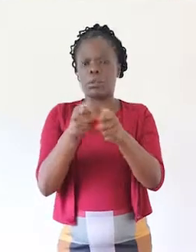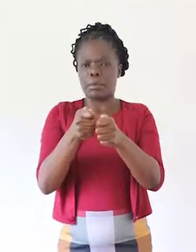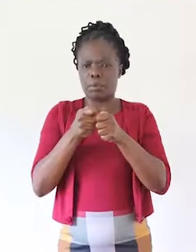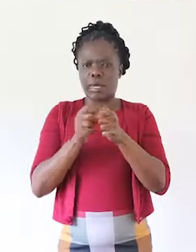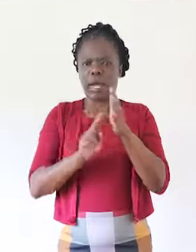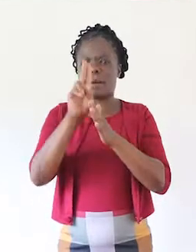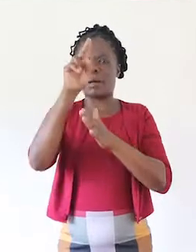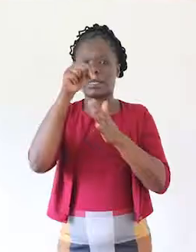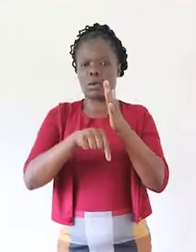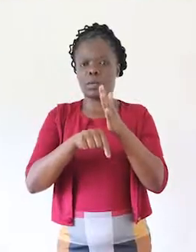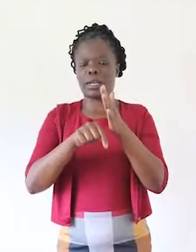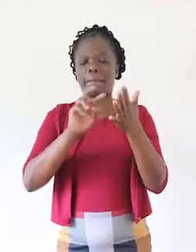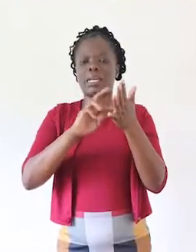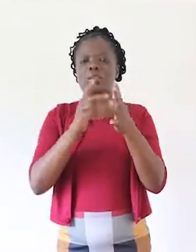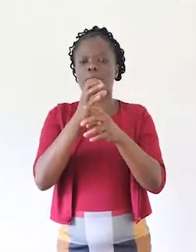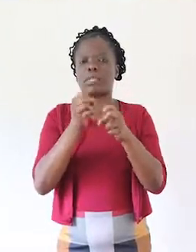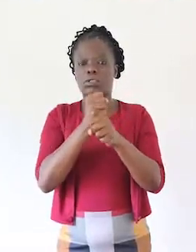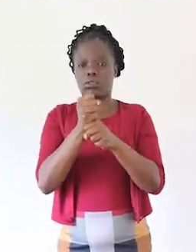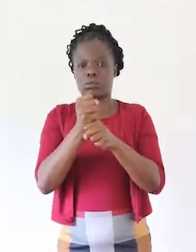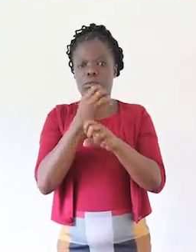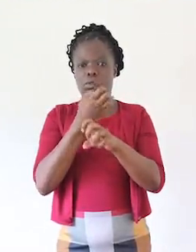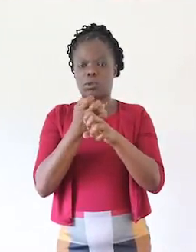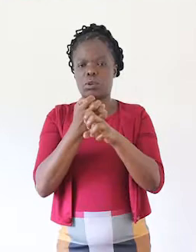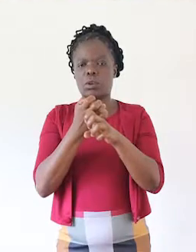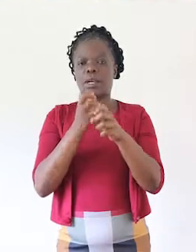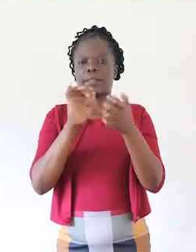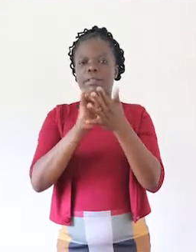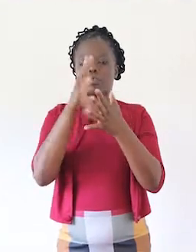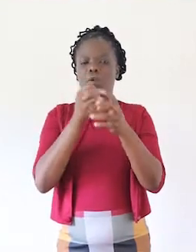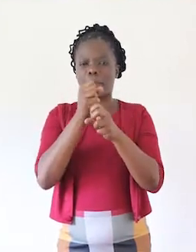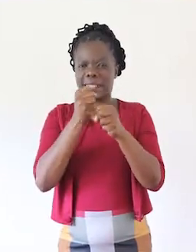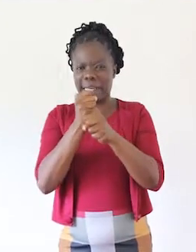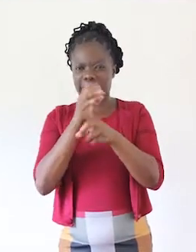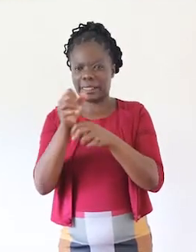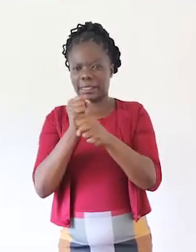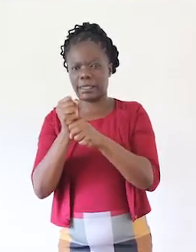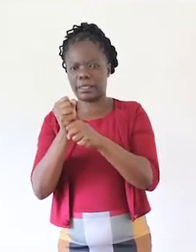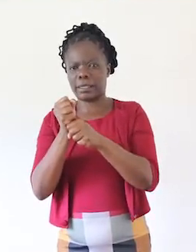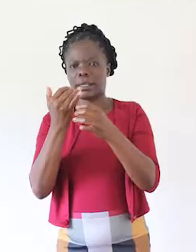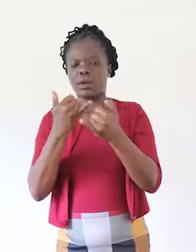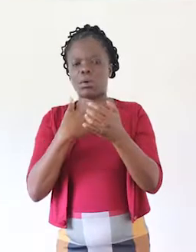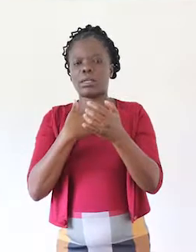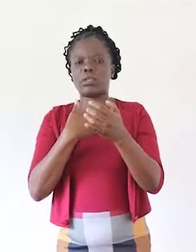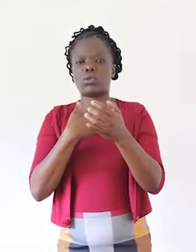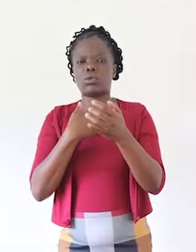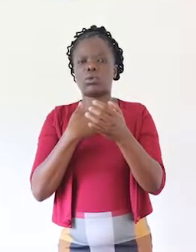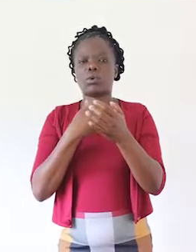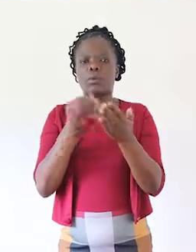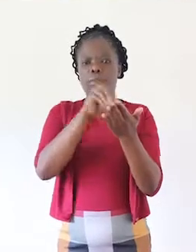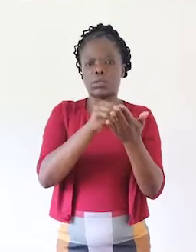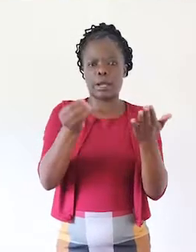you will be pulling up and down, it will be strong. That's why we make the tension, we make it tight. Now we want to load the